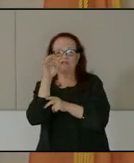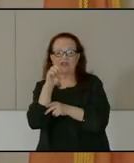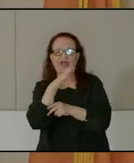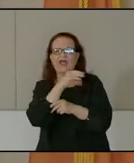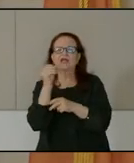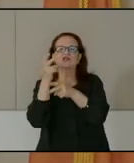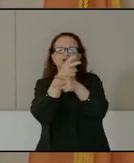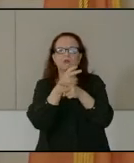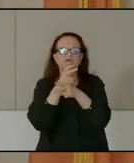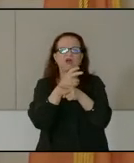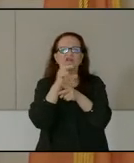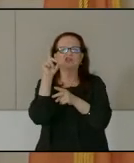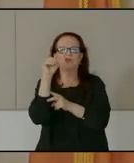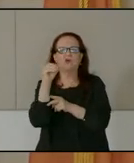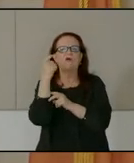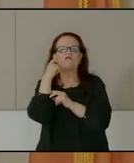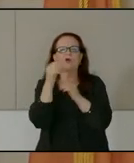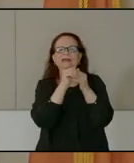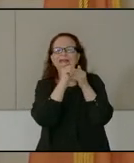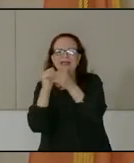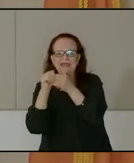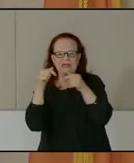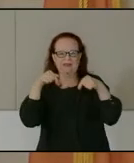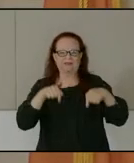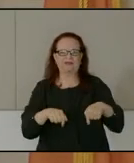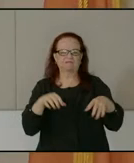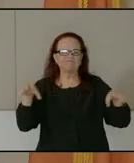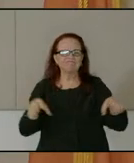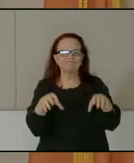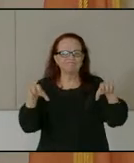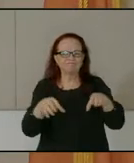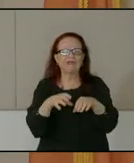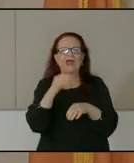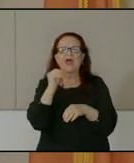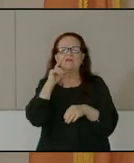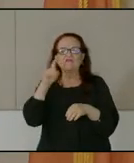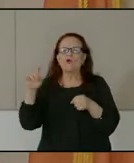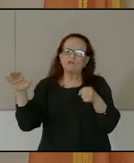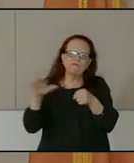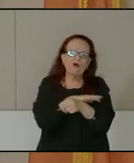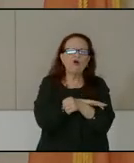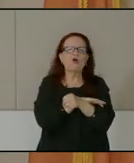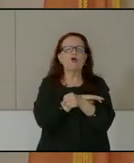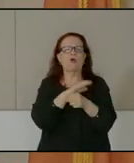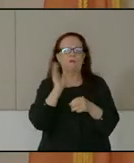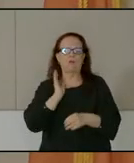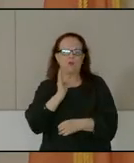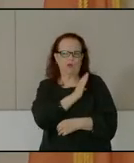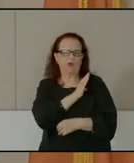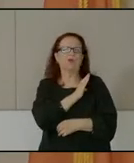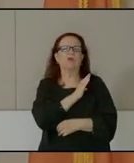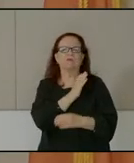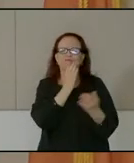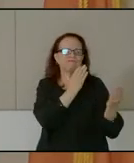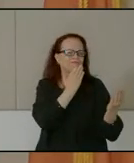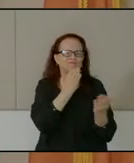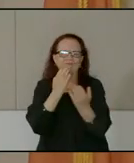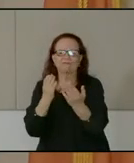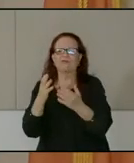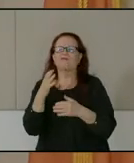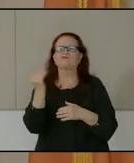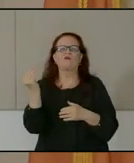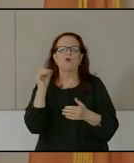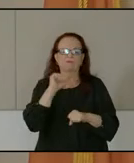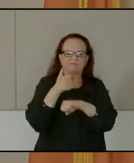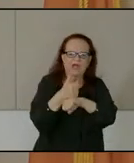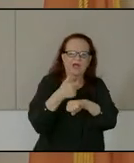and Supervisor Doe for leading this effort, but really to the entire board and you know, for putting this forward and making